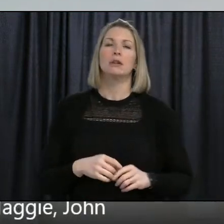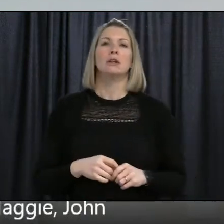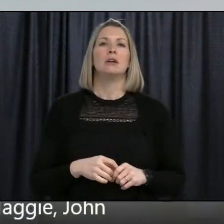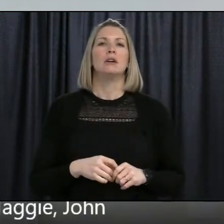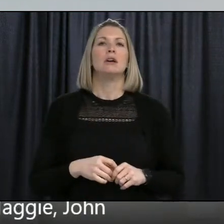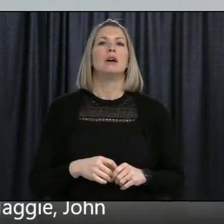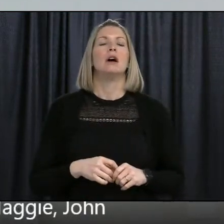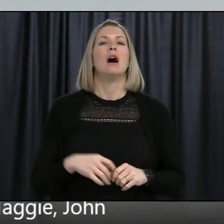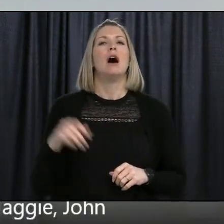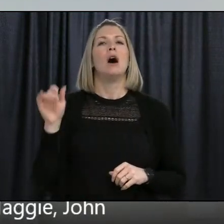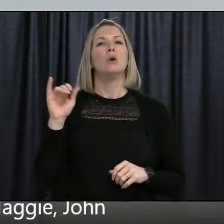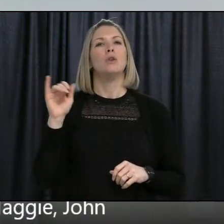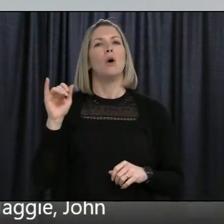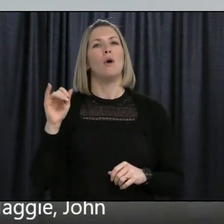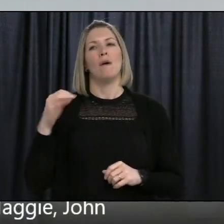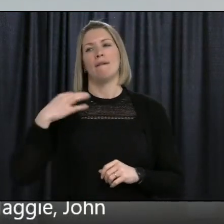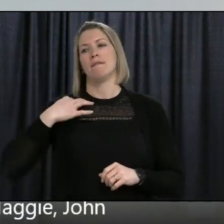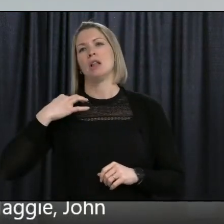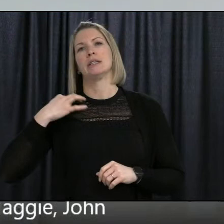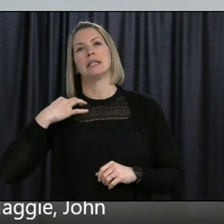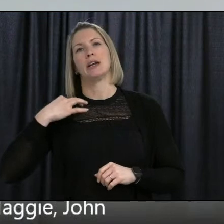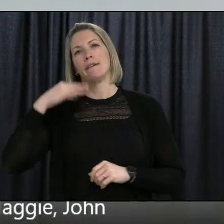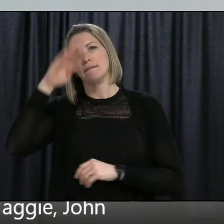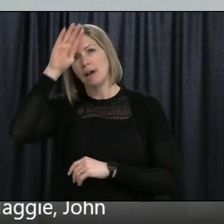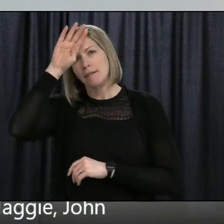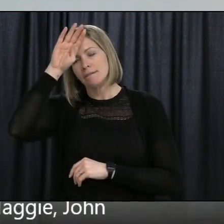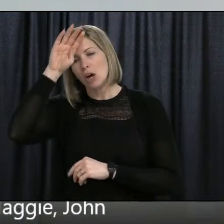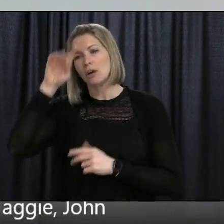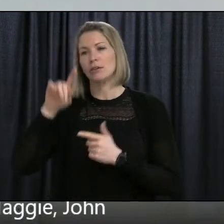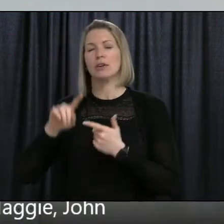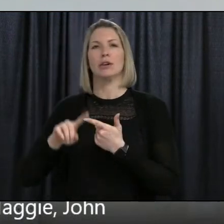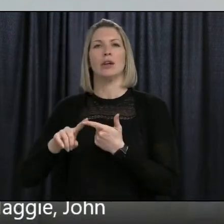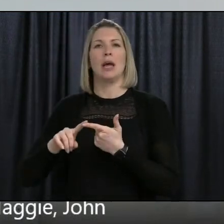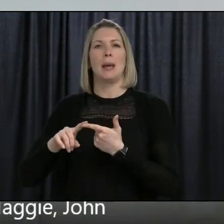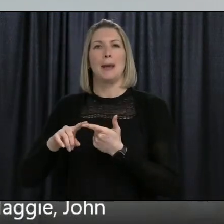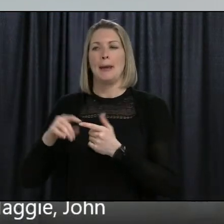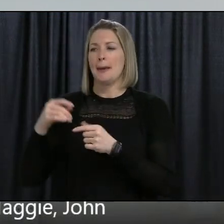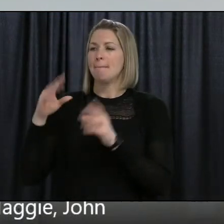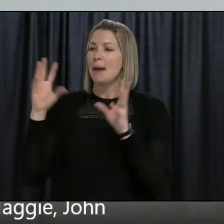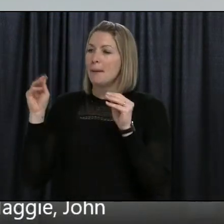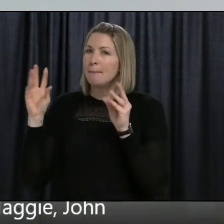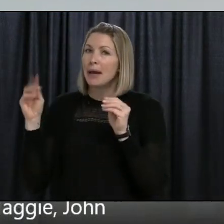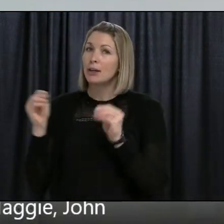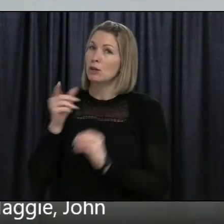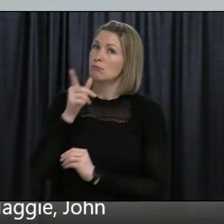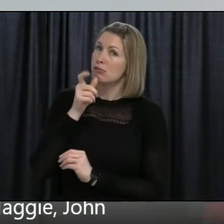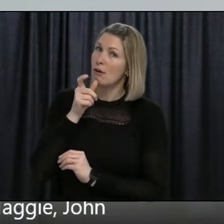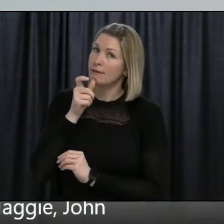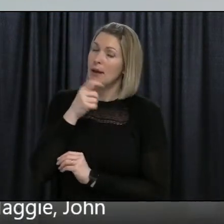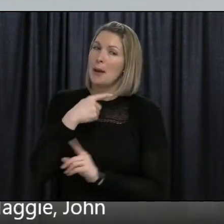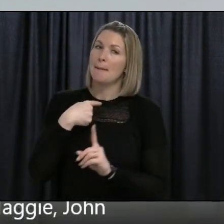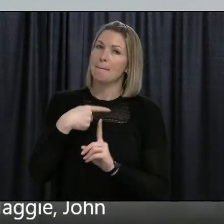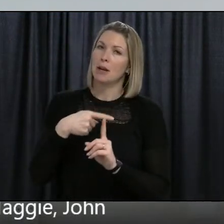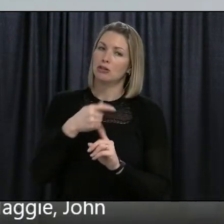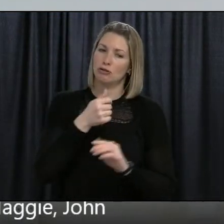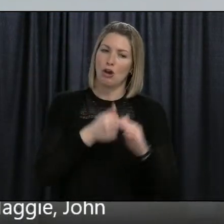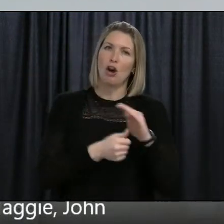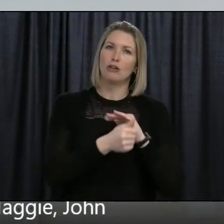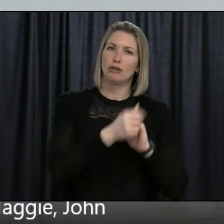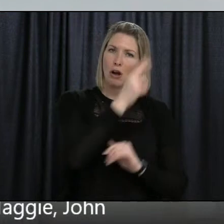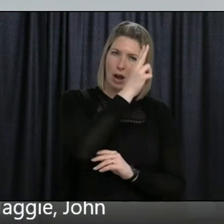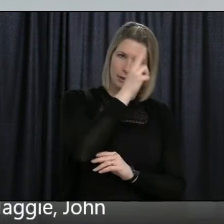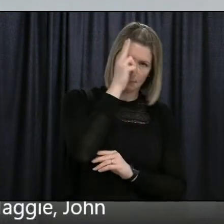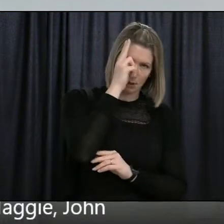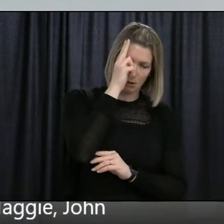volunteer firefighters, or paramedics working for private companies as well as regional health authorities, they are at